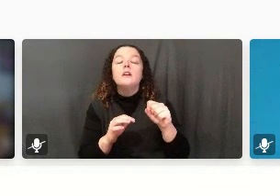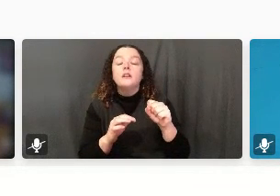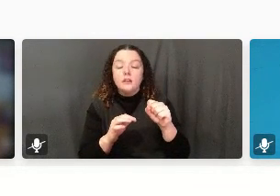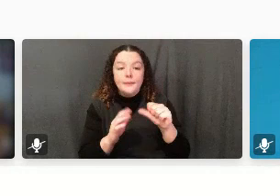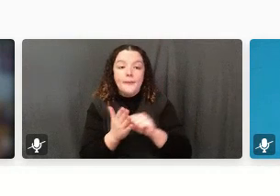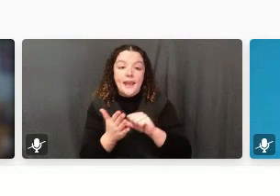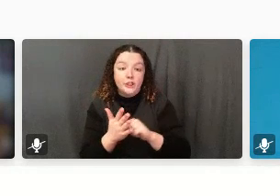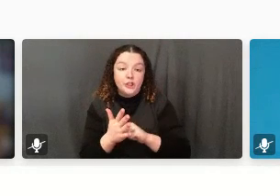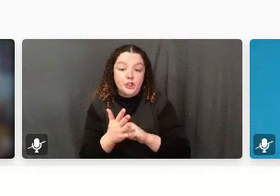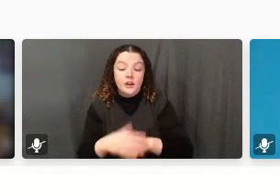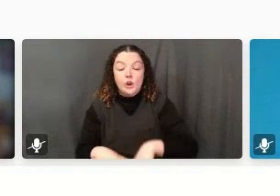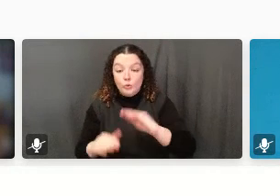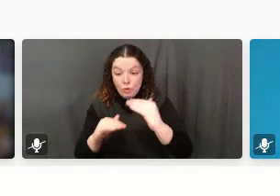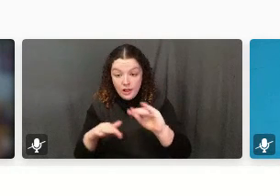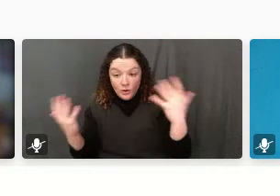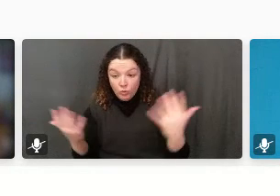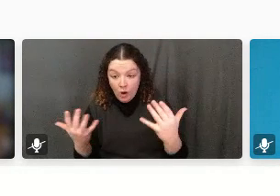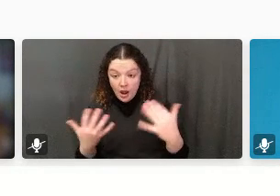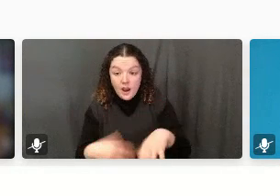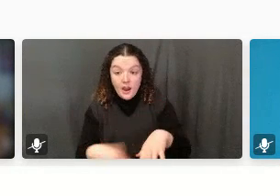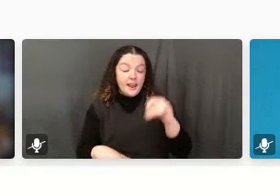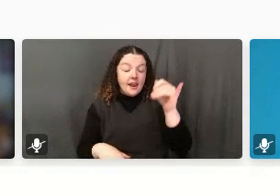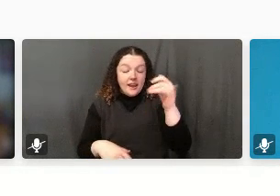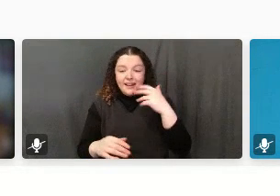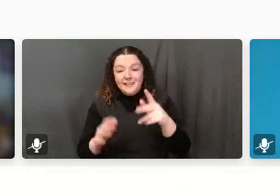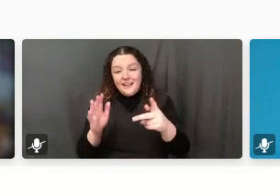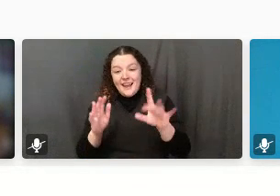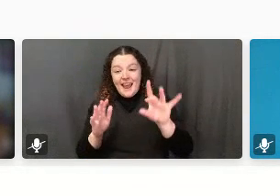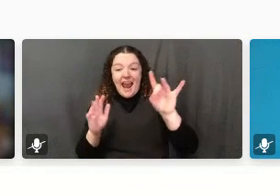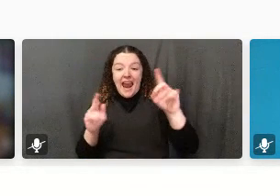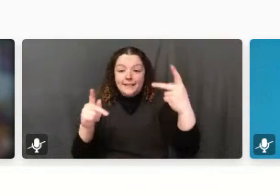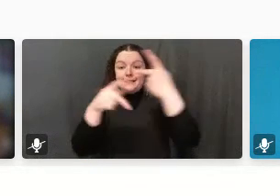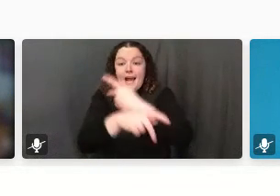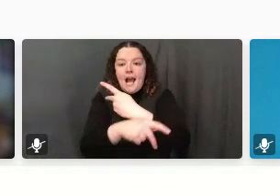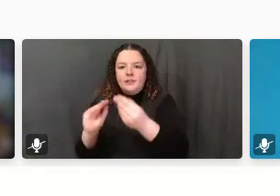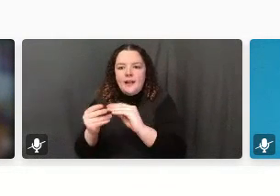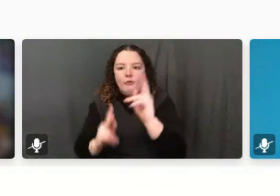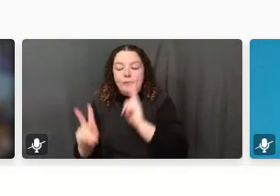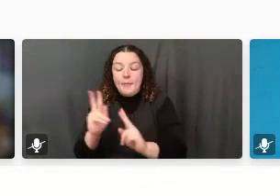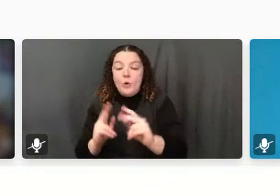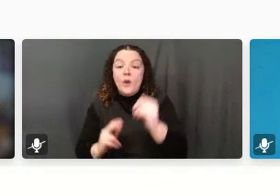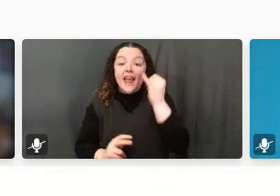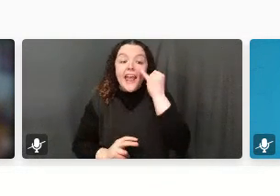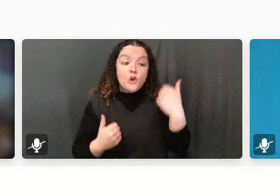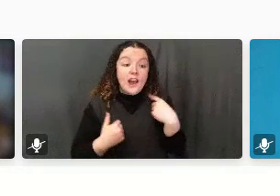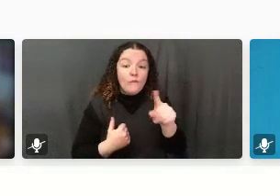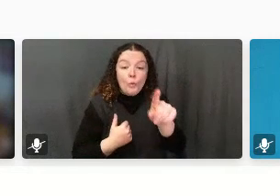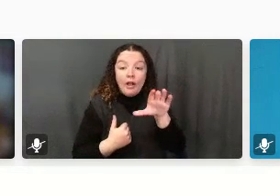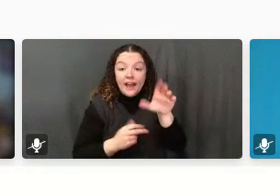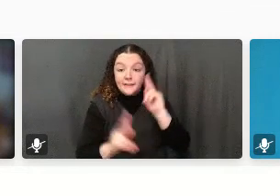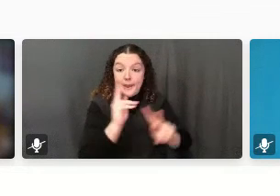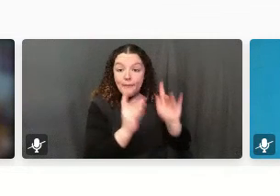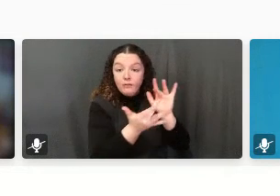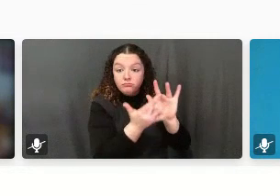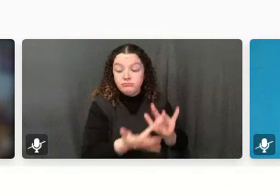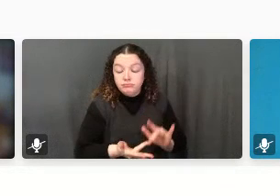contacts in your account. So if you have 1,000 contacts in your CRM, your limit of Campaigns messages that you can send